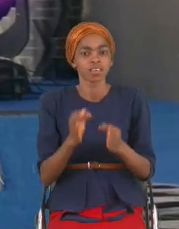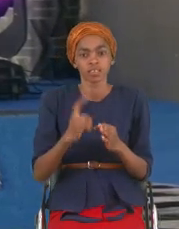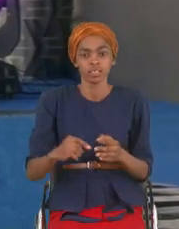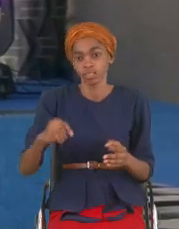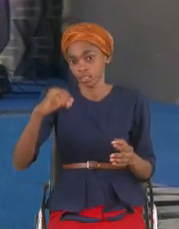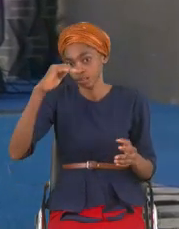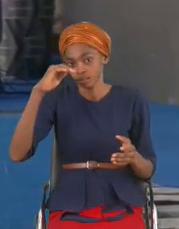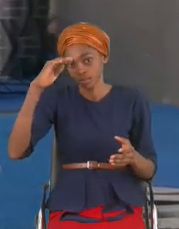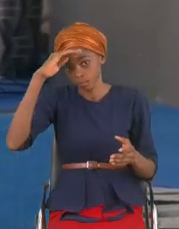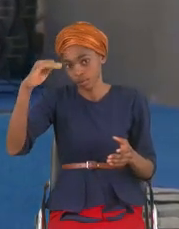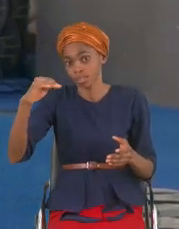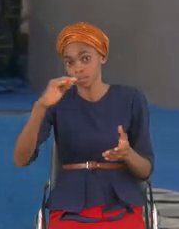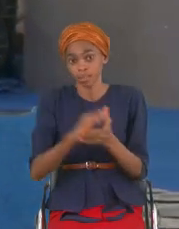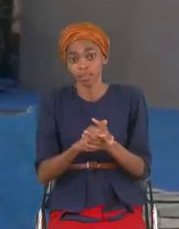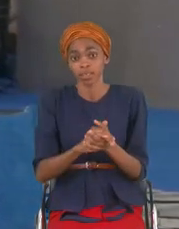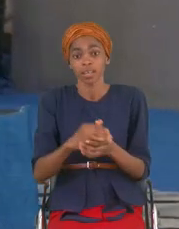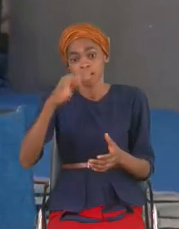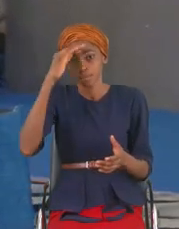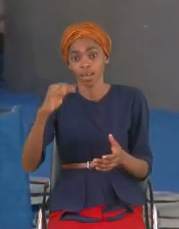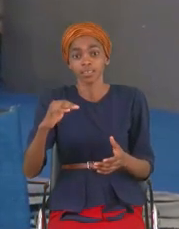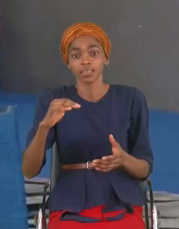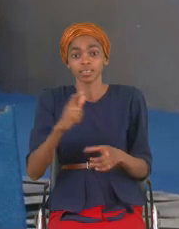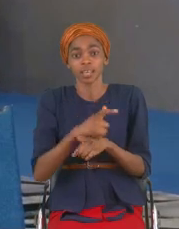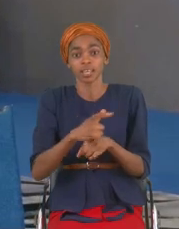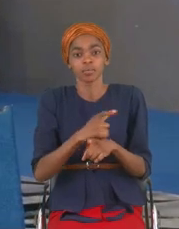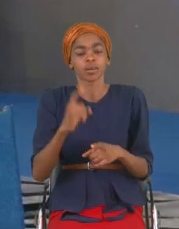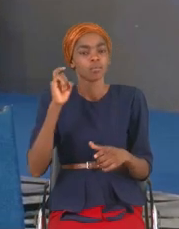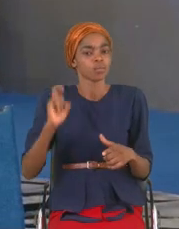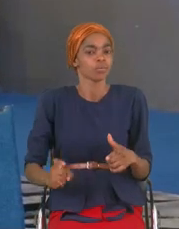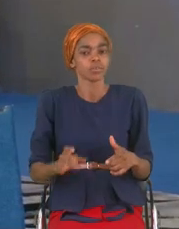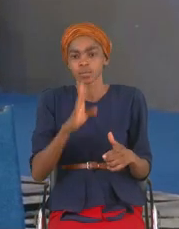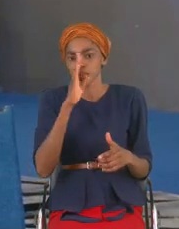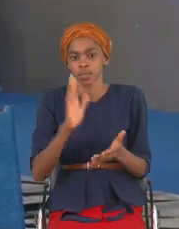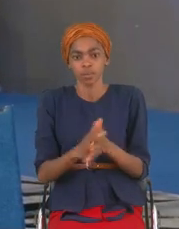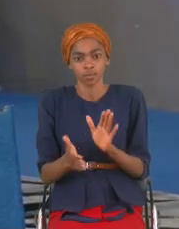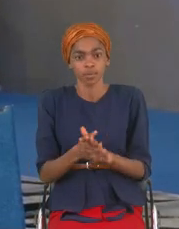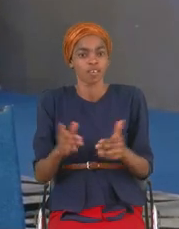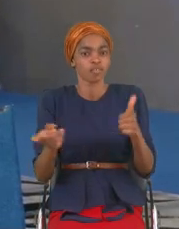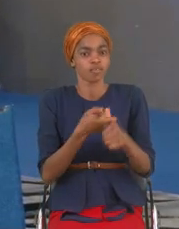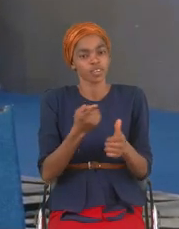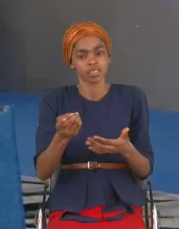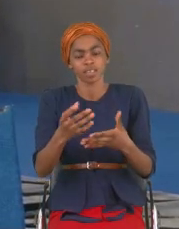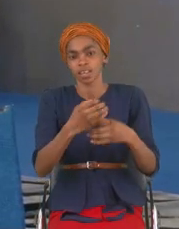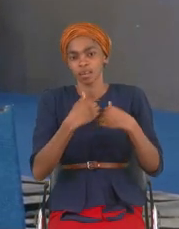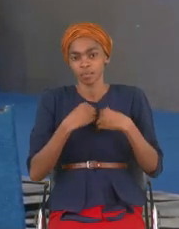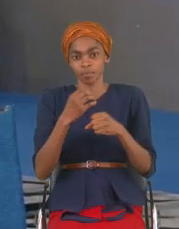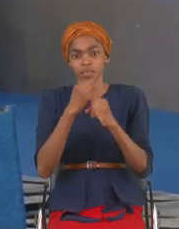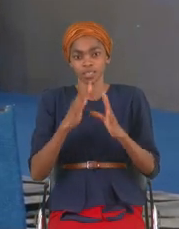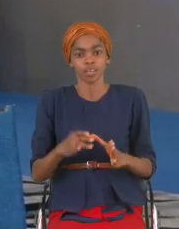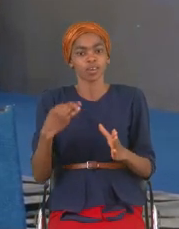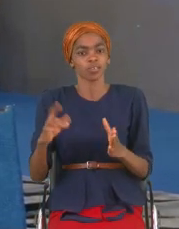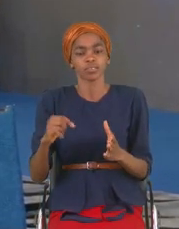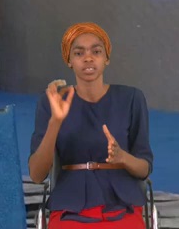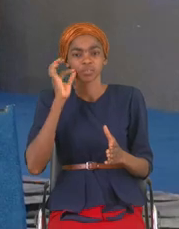that laboreth must be first partaker of the fruits. Verse 7 tells